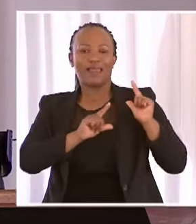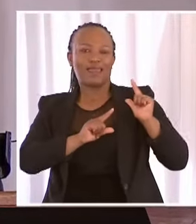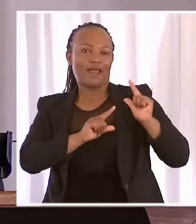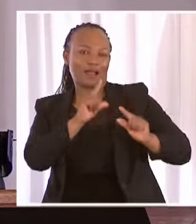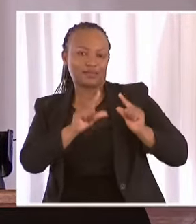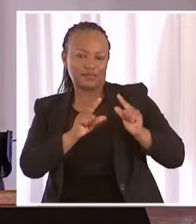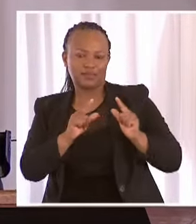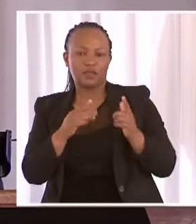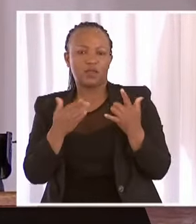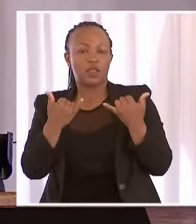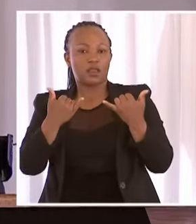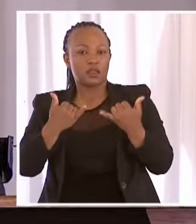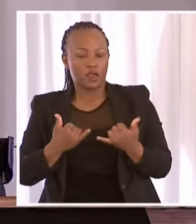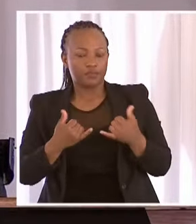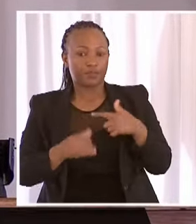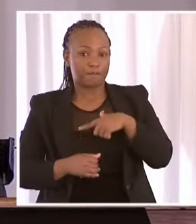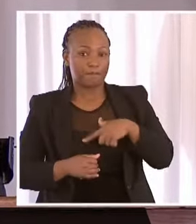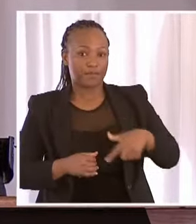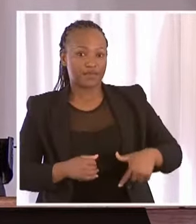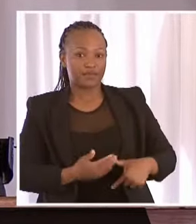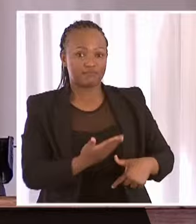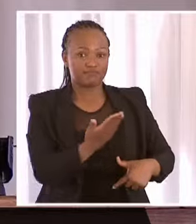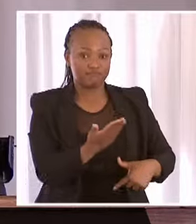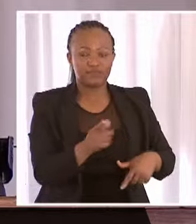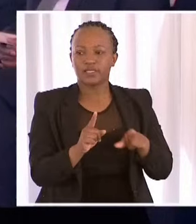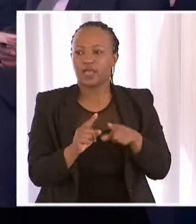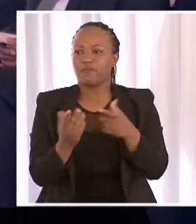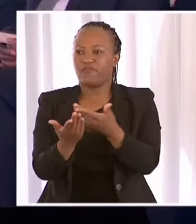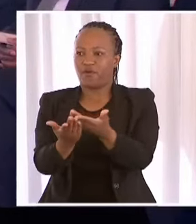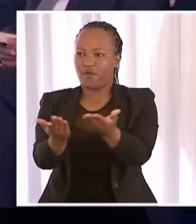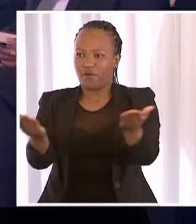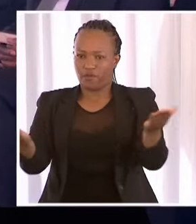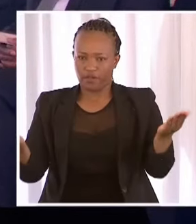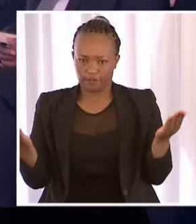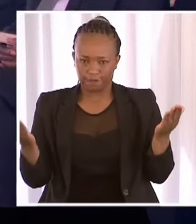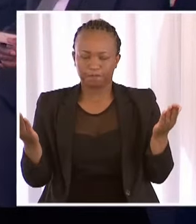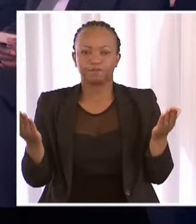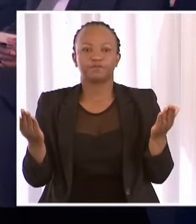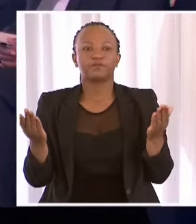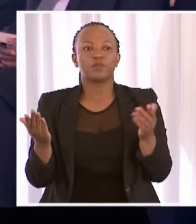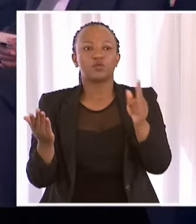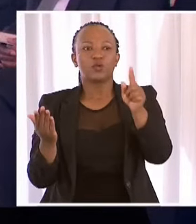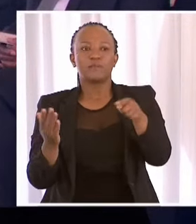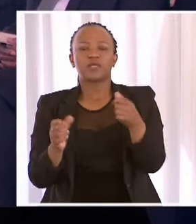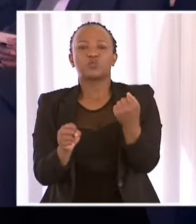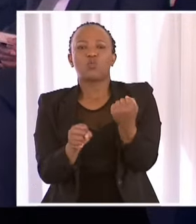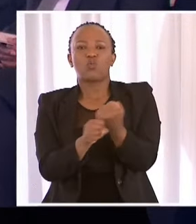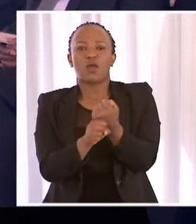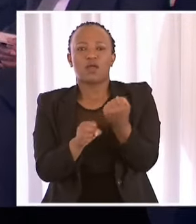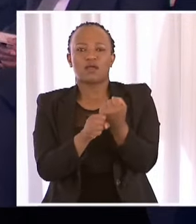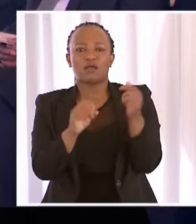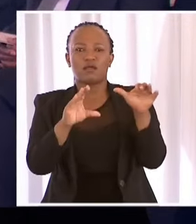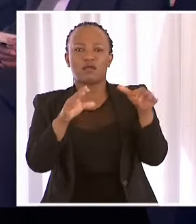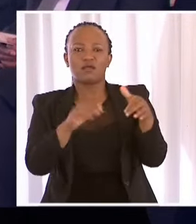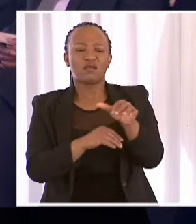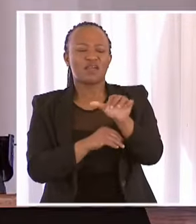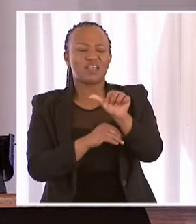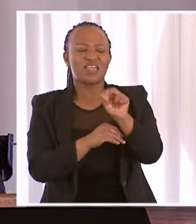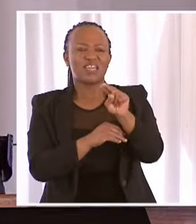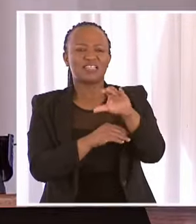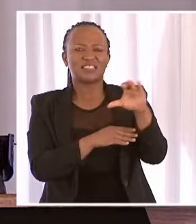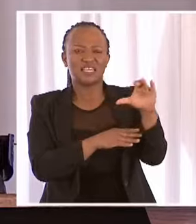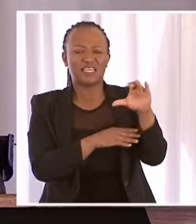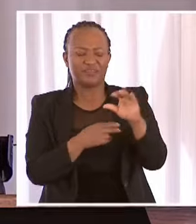the analogy, Comrade President and all, is what the party and the ANC